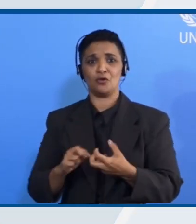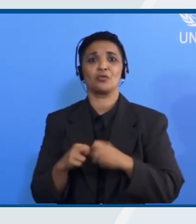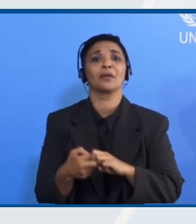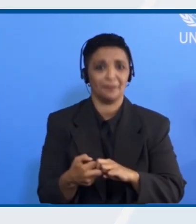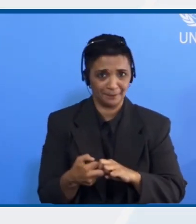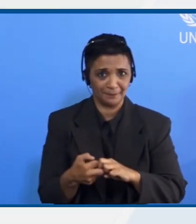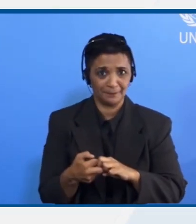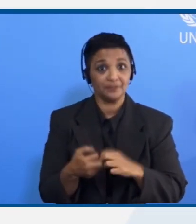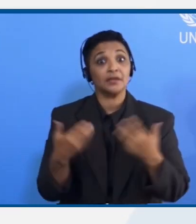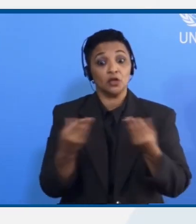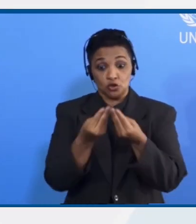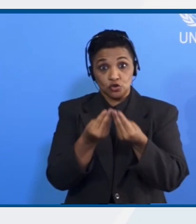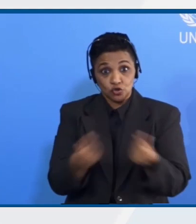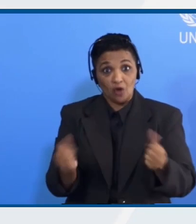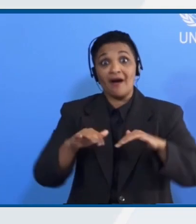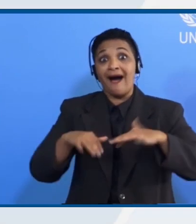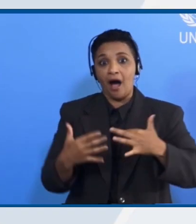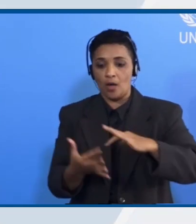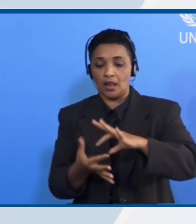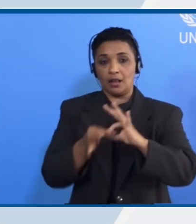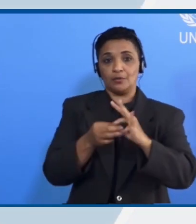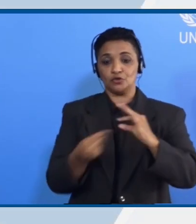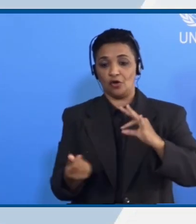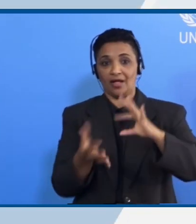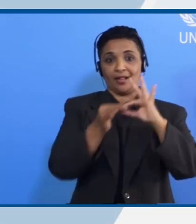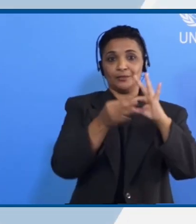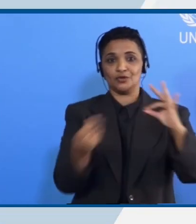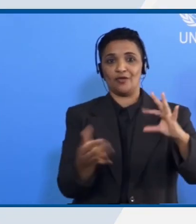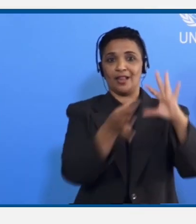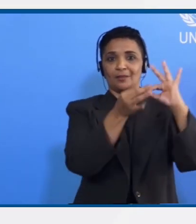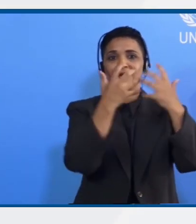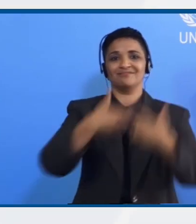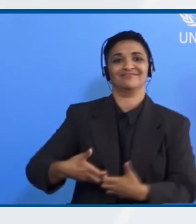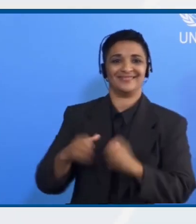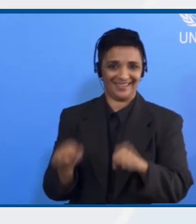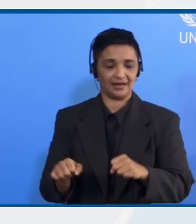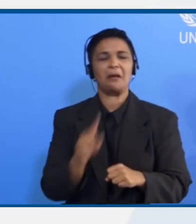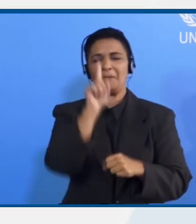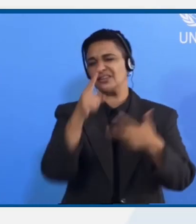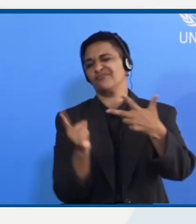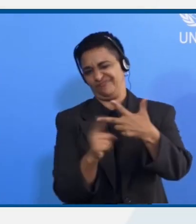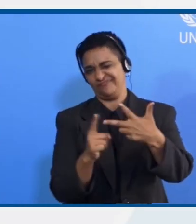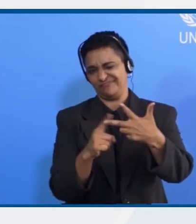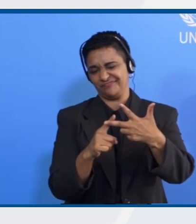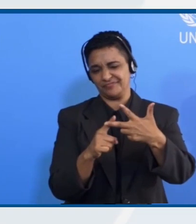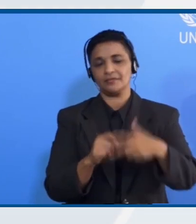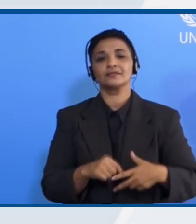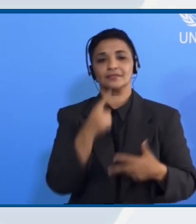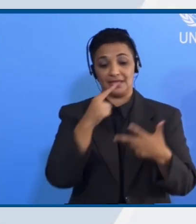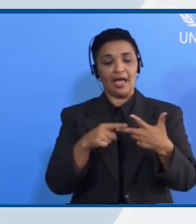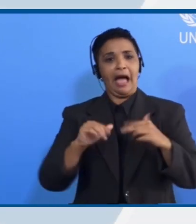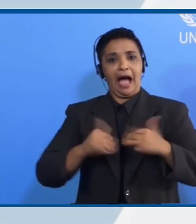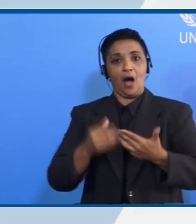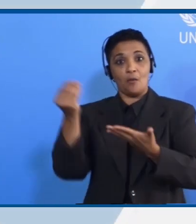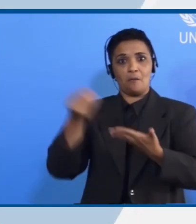issue, we need to address all 3 problems. But I'll start with the bottom. I'll start with the disbursement aspect.